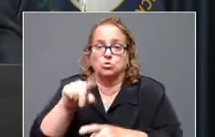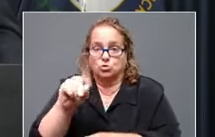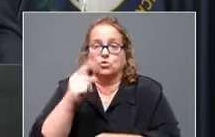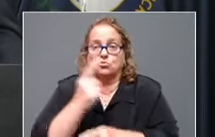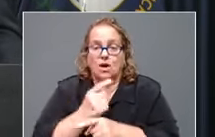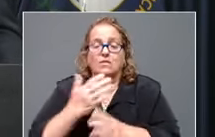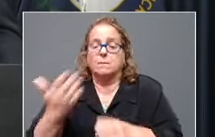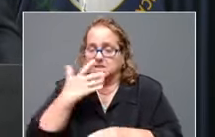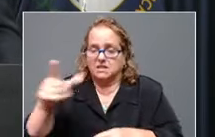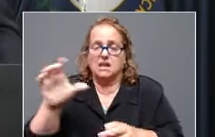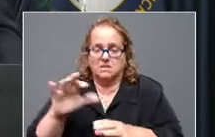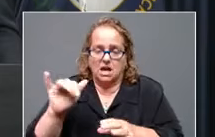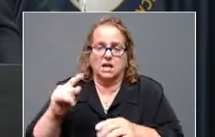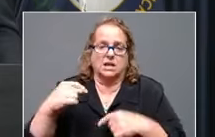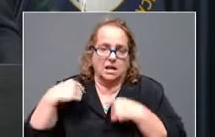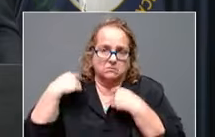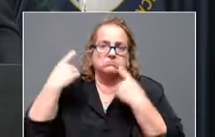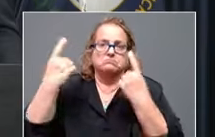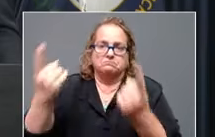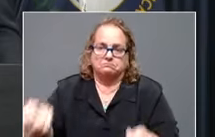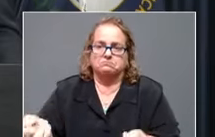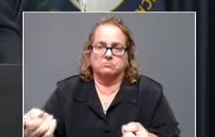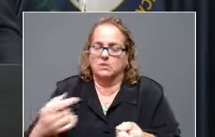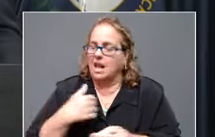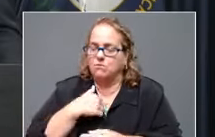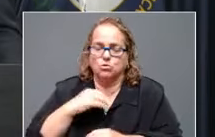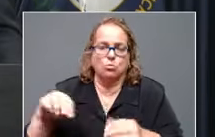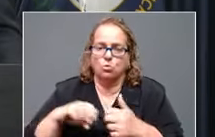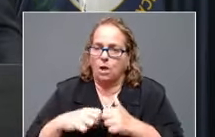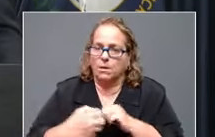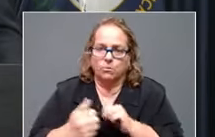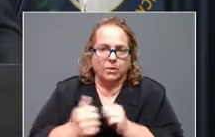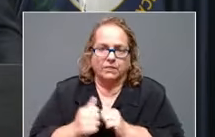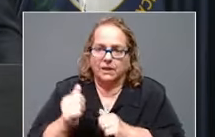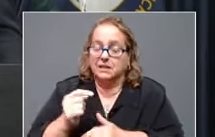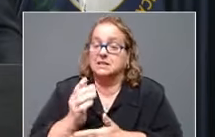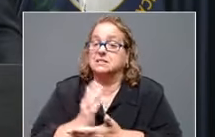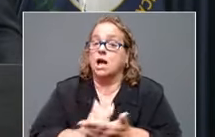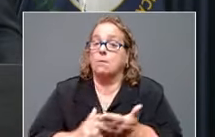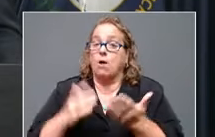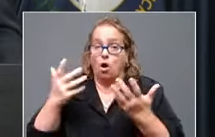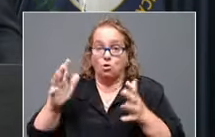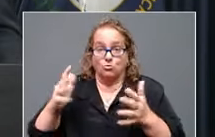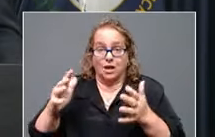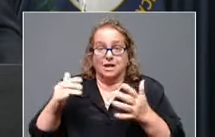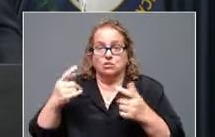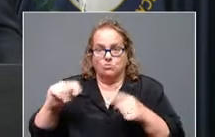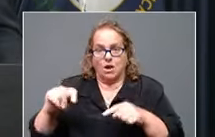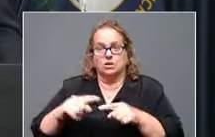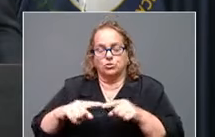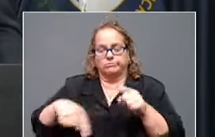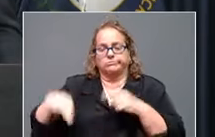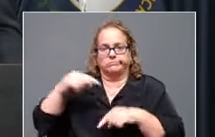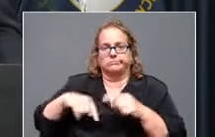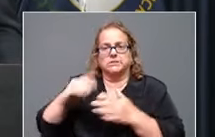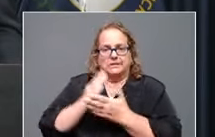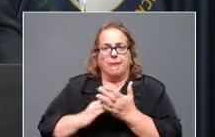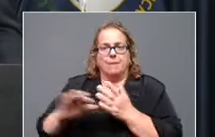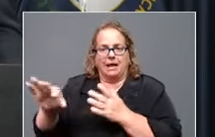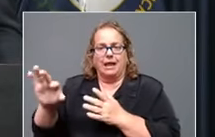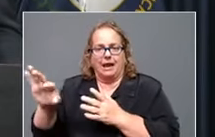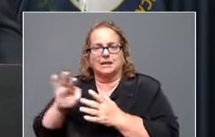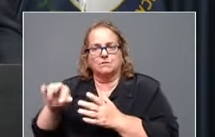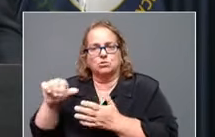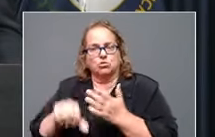really problematic too. Whether it's preventative care, whether it's things that need to be done. If your hospital system is telling you that they